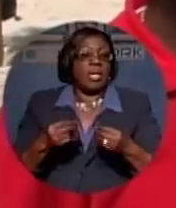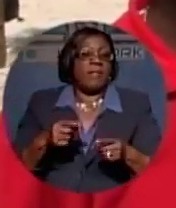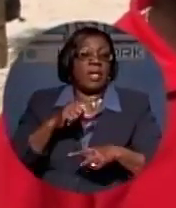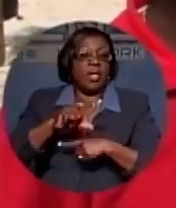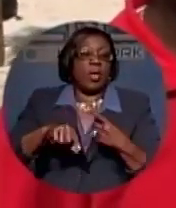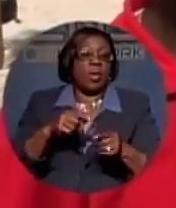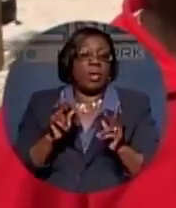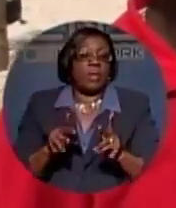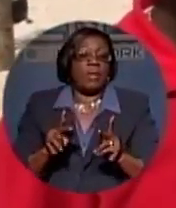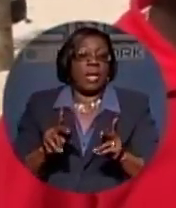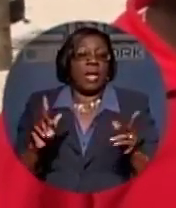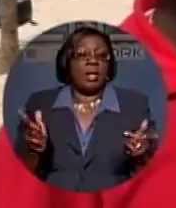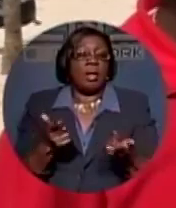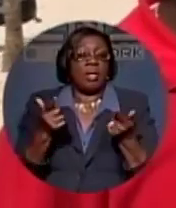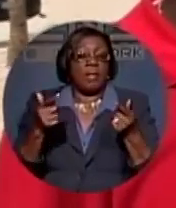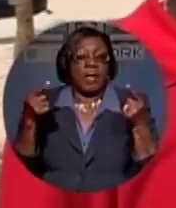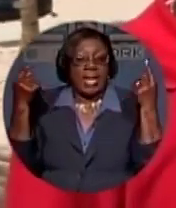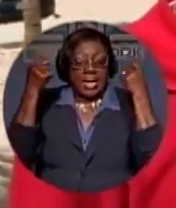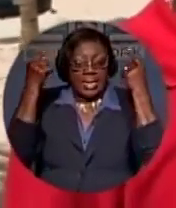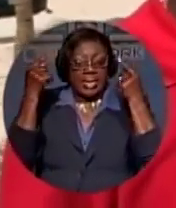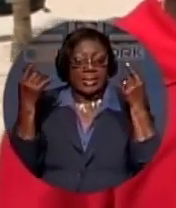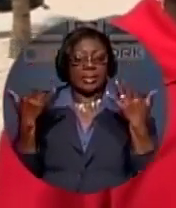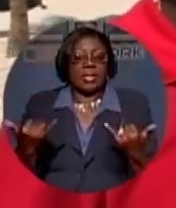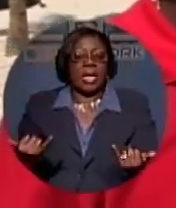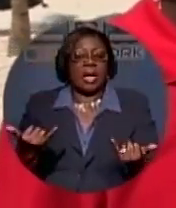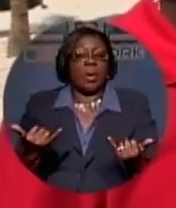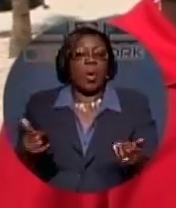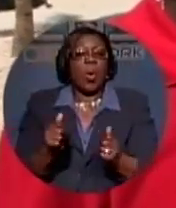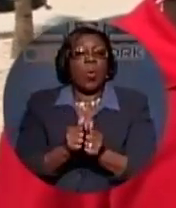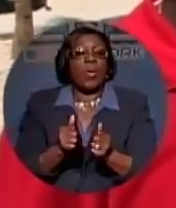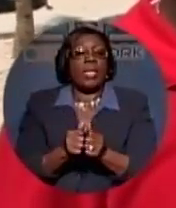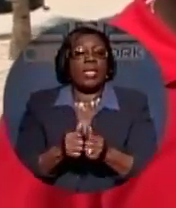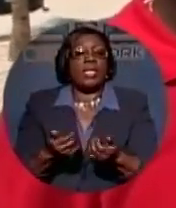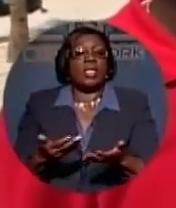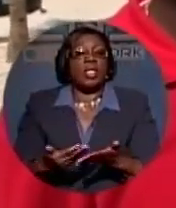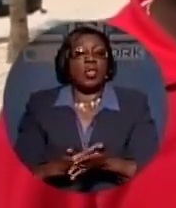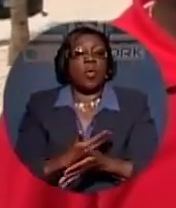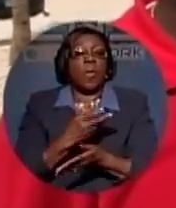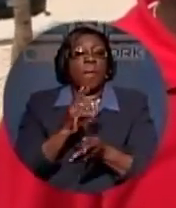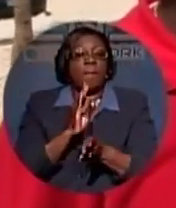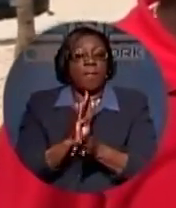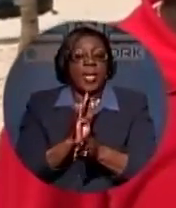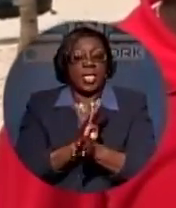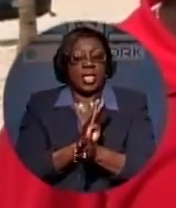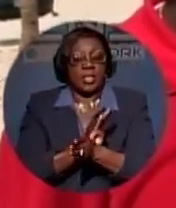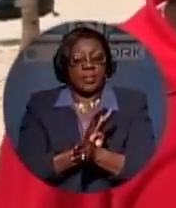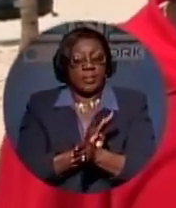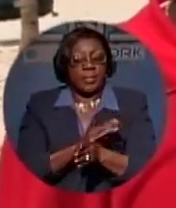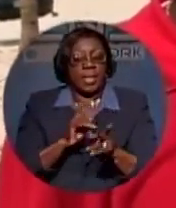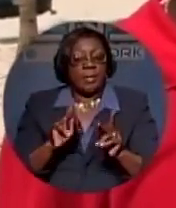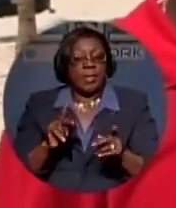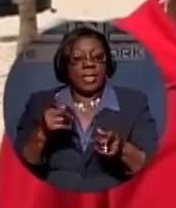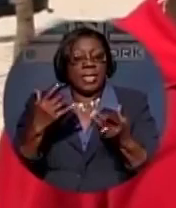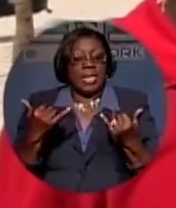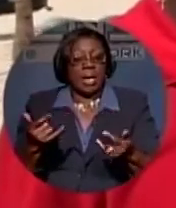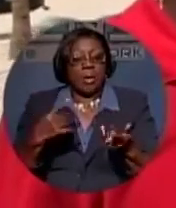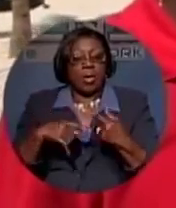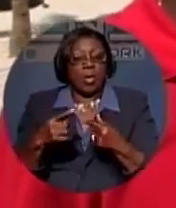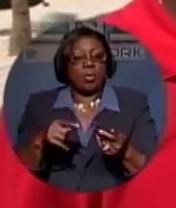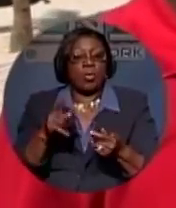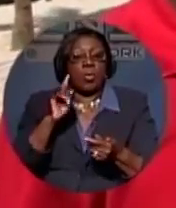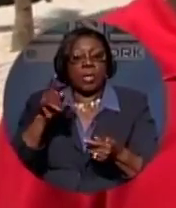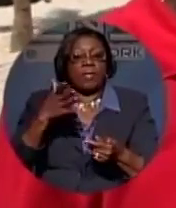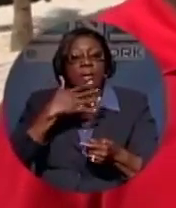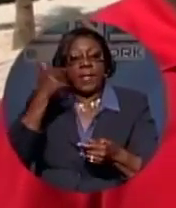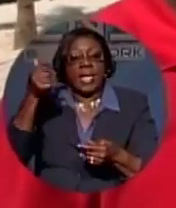lot of headaches, and so now with this project, locals now have access to one of the top 10 best beaches in